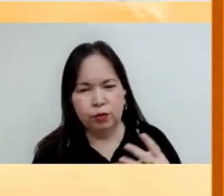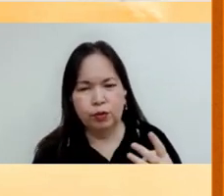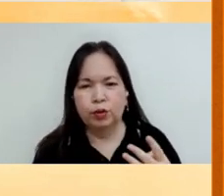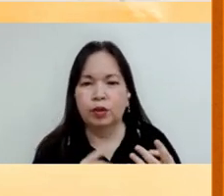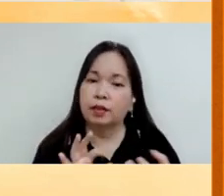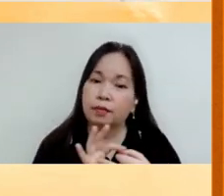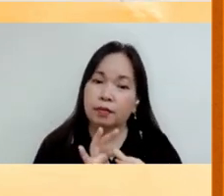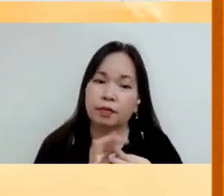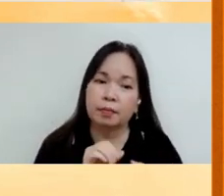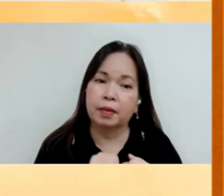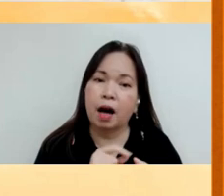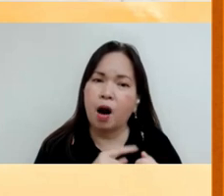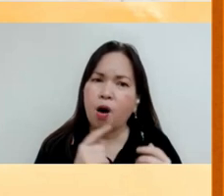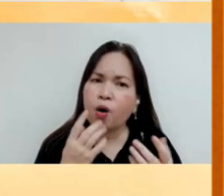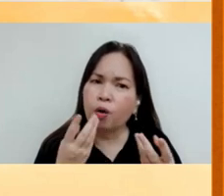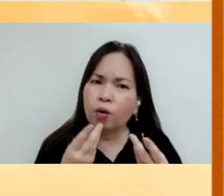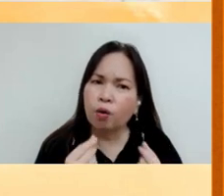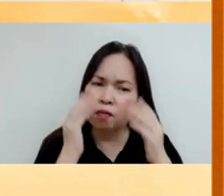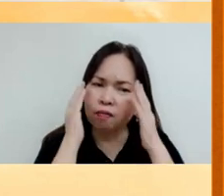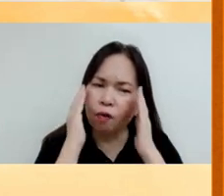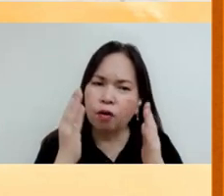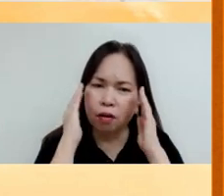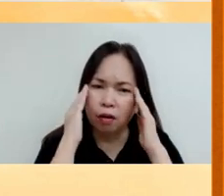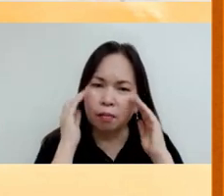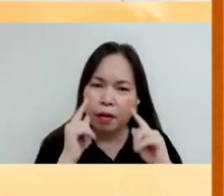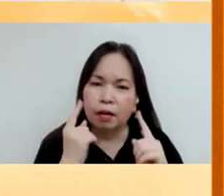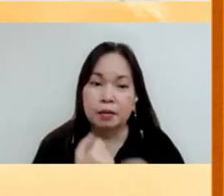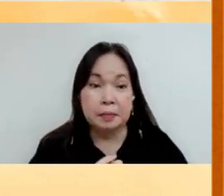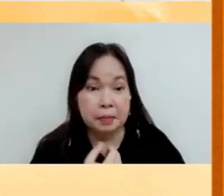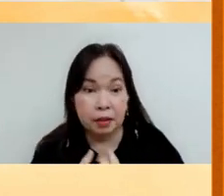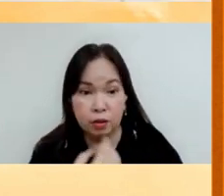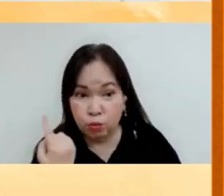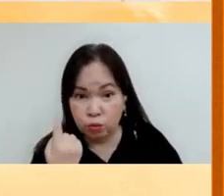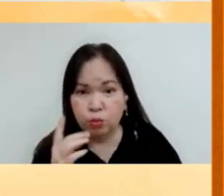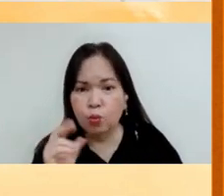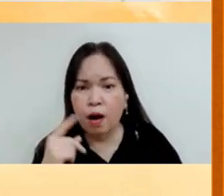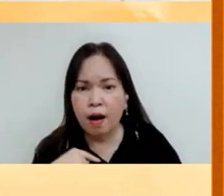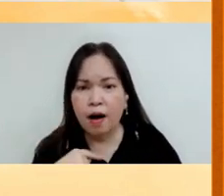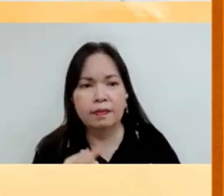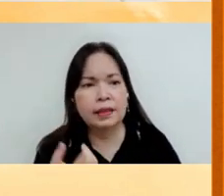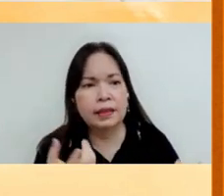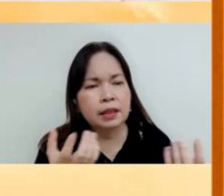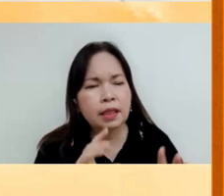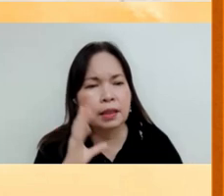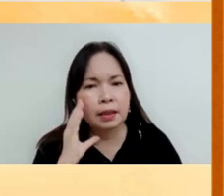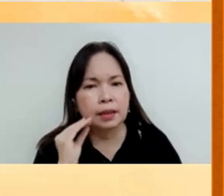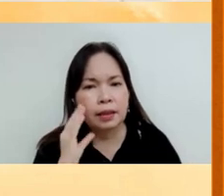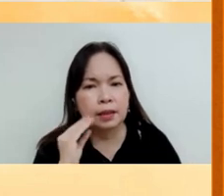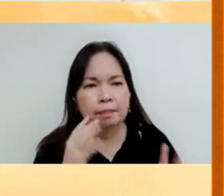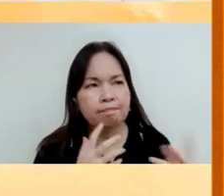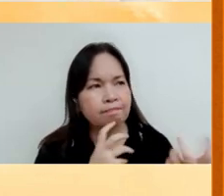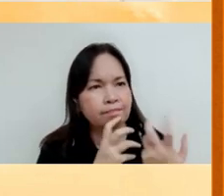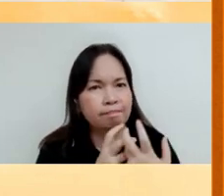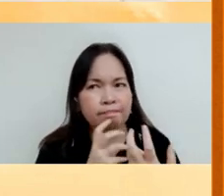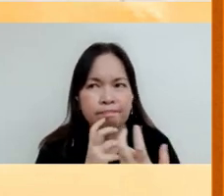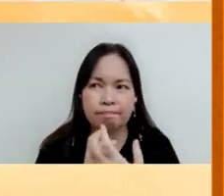by talking, but having experiences where the child feels that they're in sync. So very